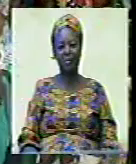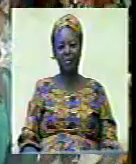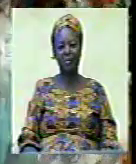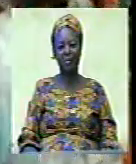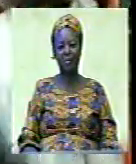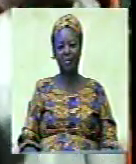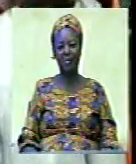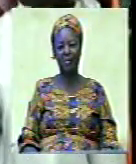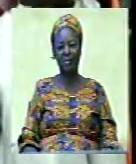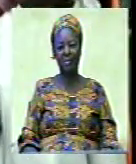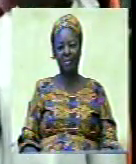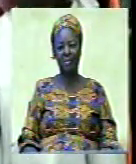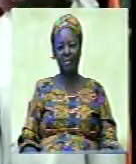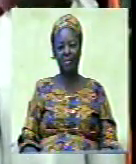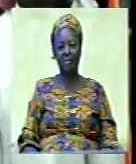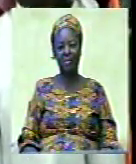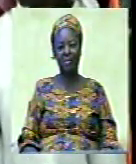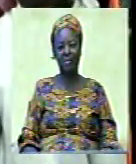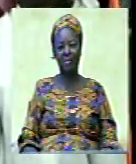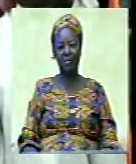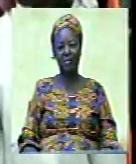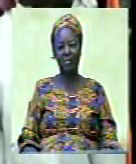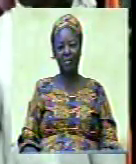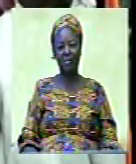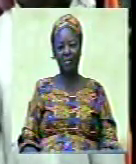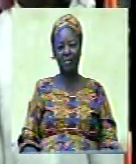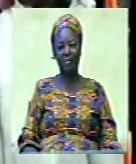Now ask her the name, her name then.